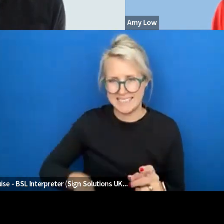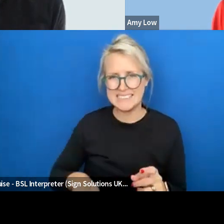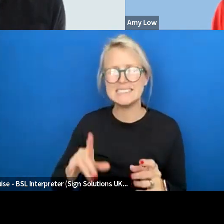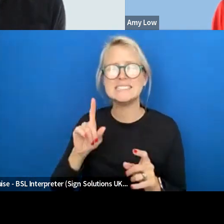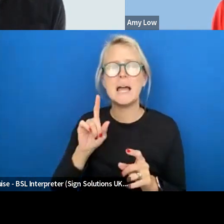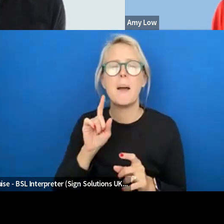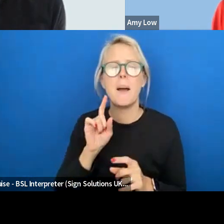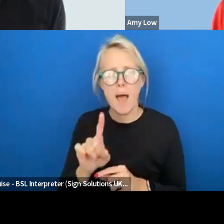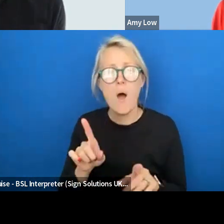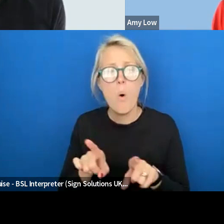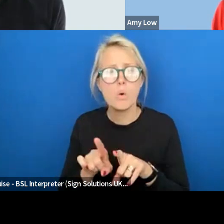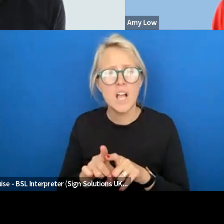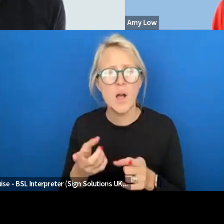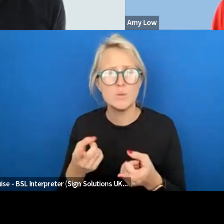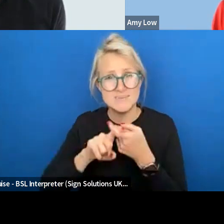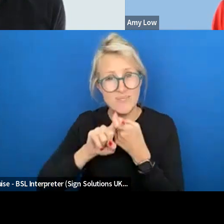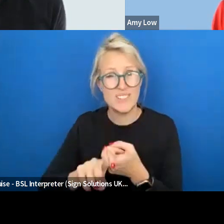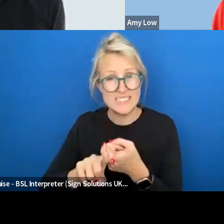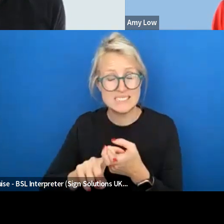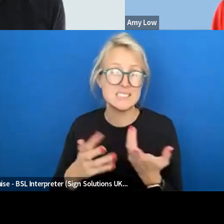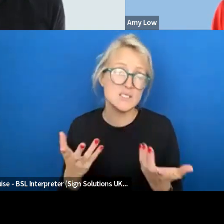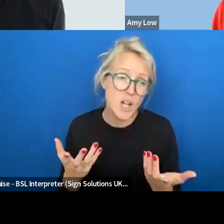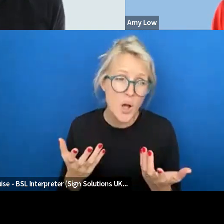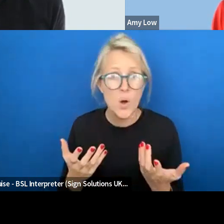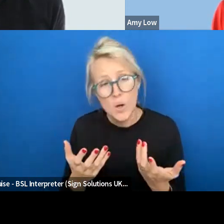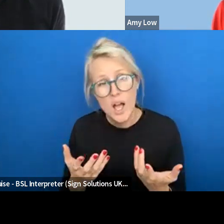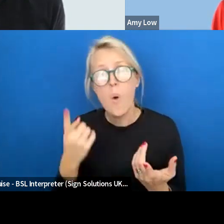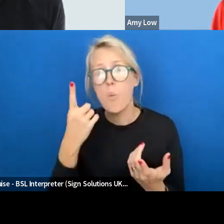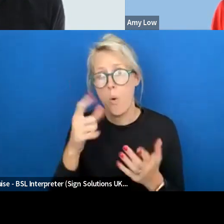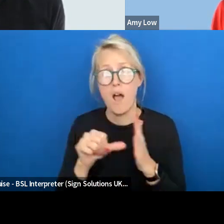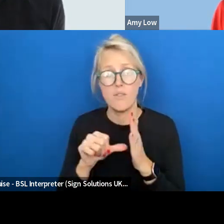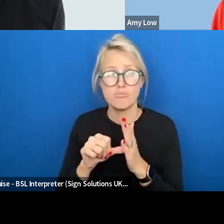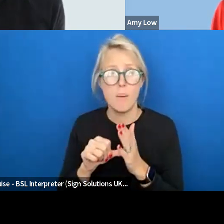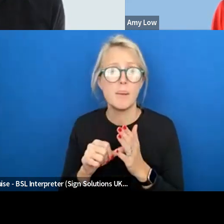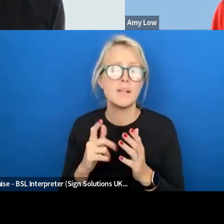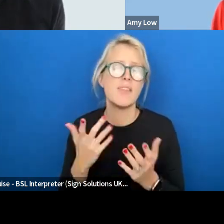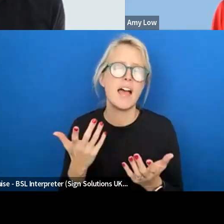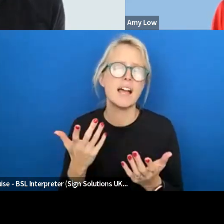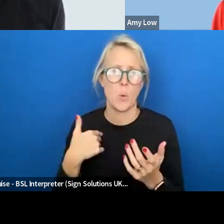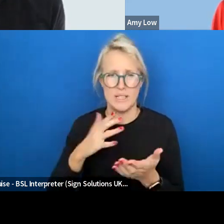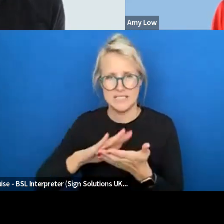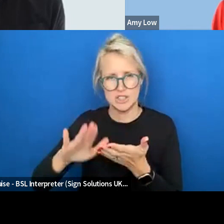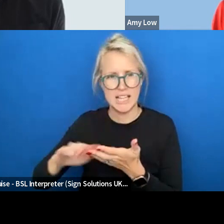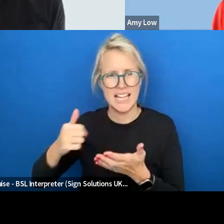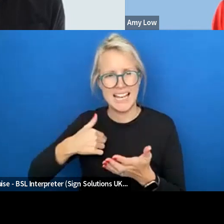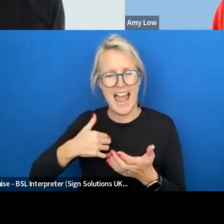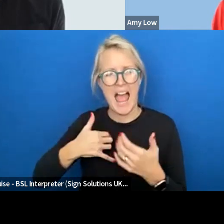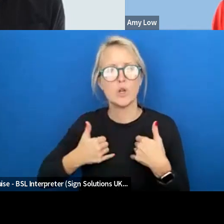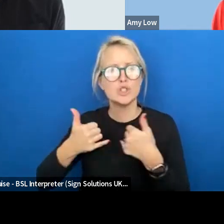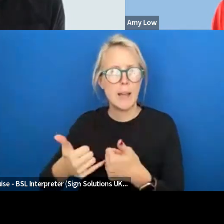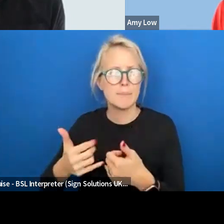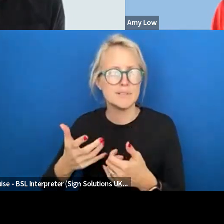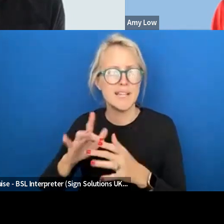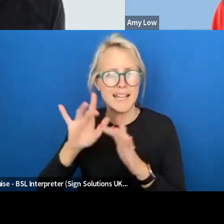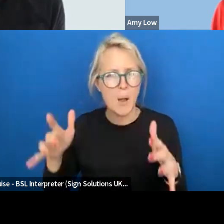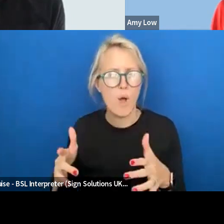but also it's kind of fixed. So one of the problems that we're addressing in our Champions Network at the moment